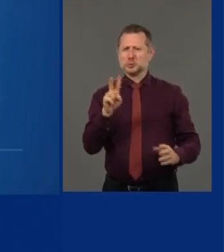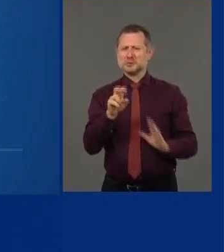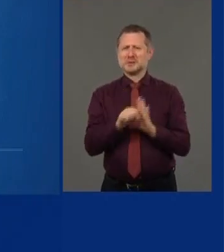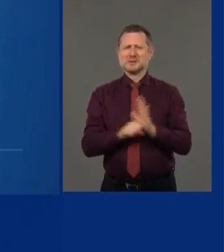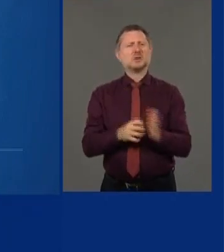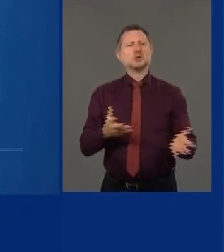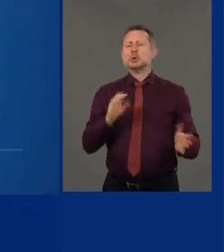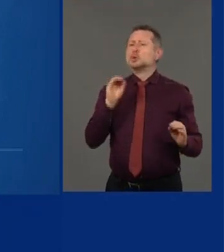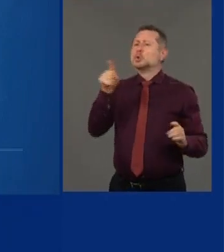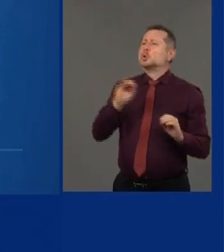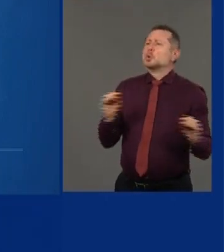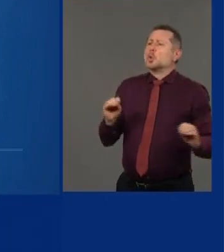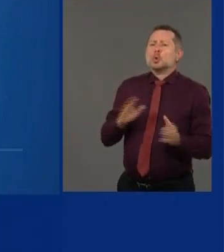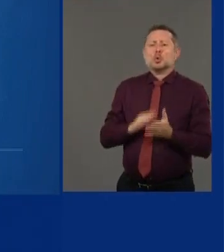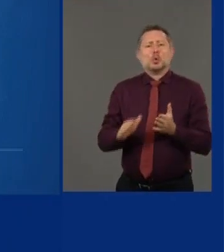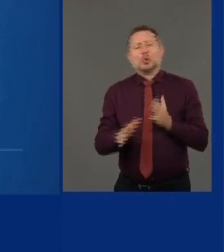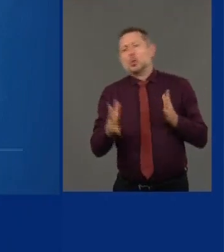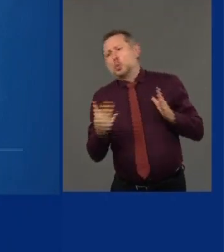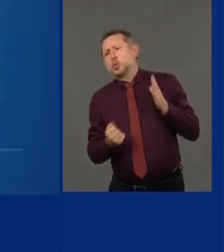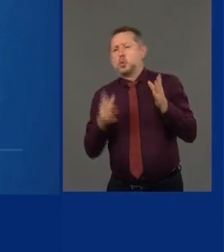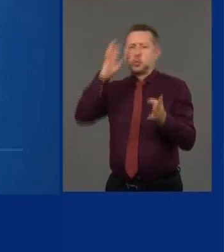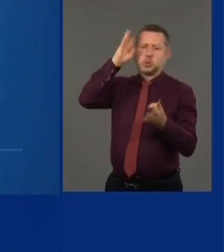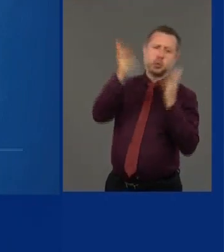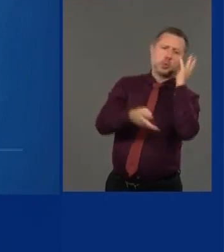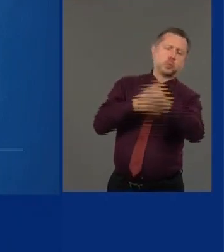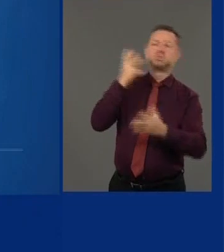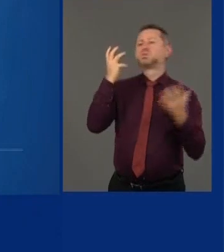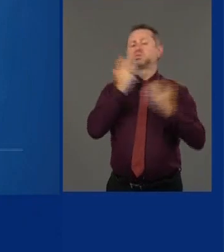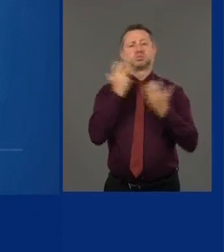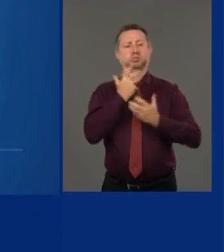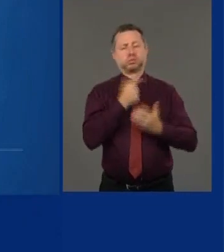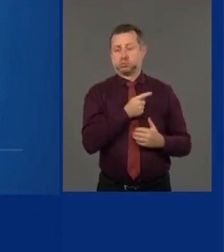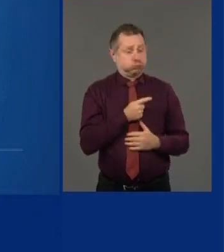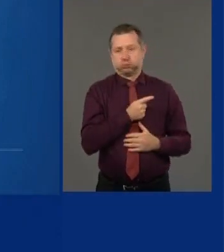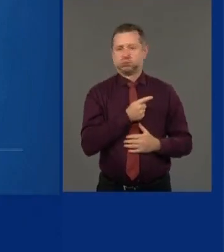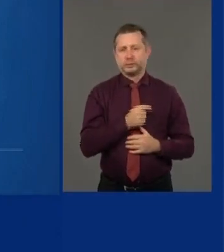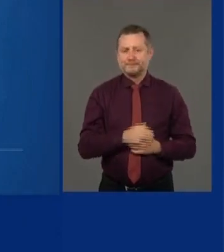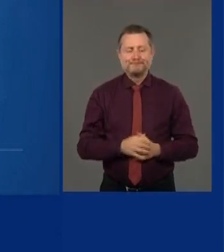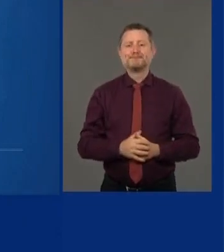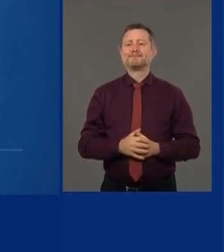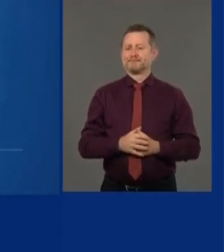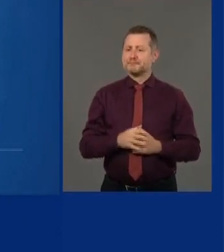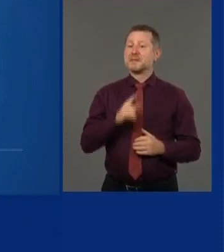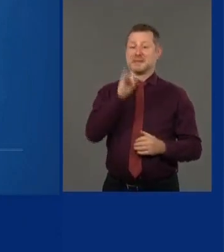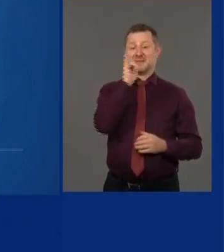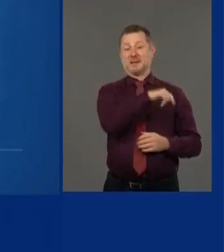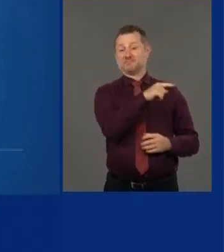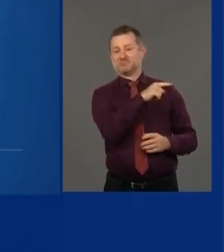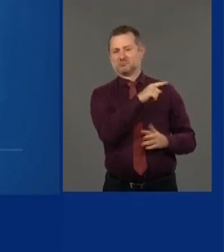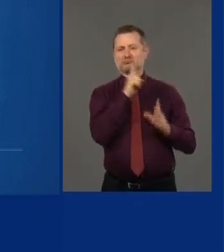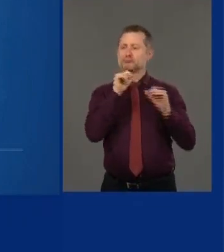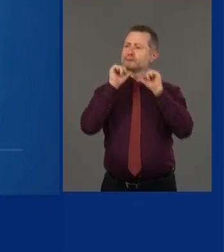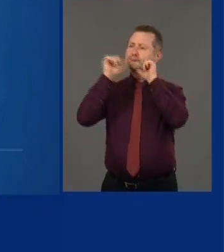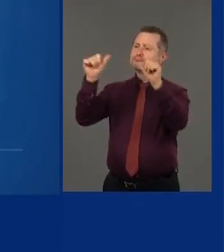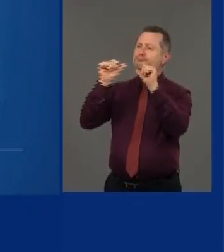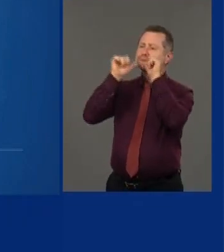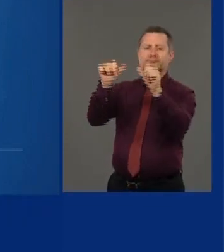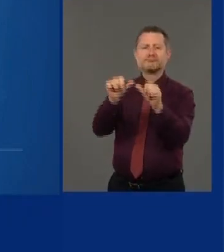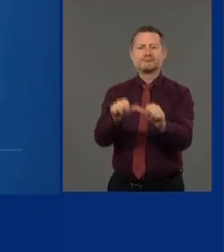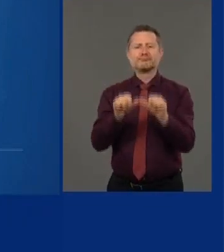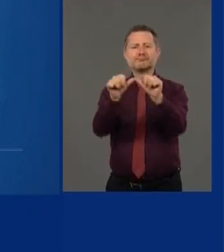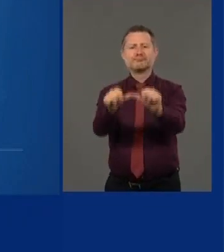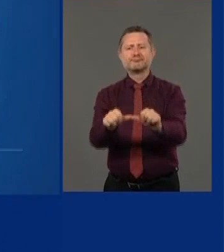been made for this over the past weeks to further the denial. First, they said,